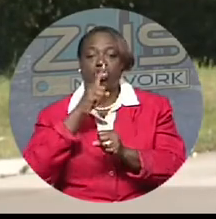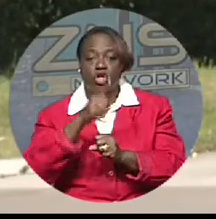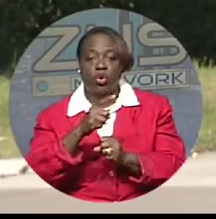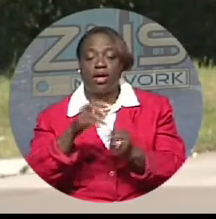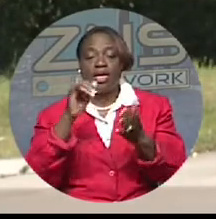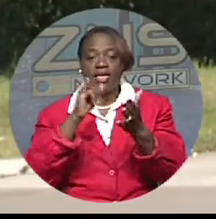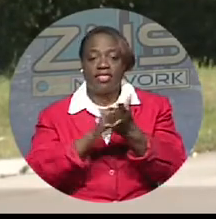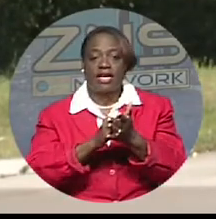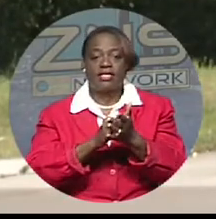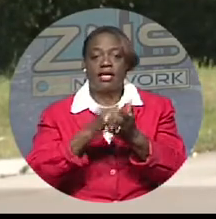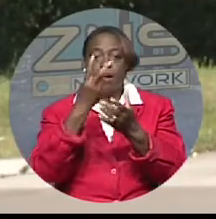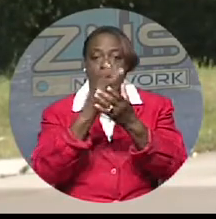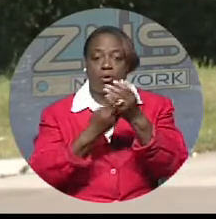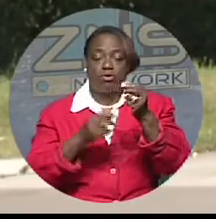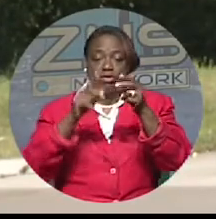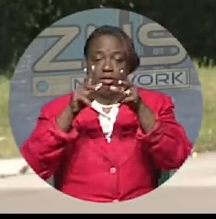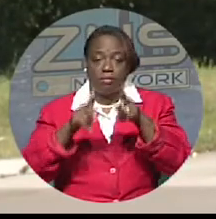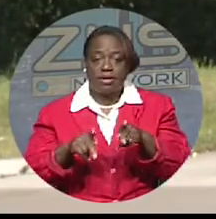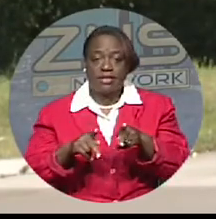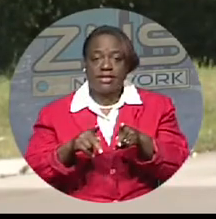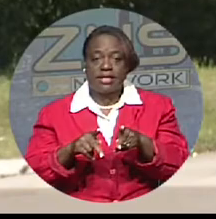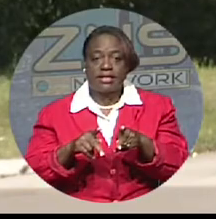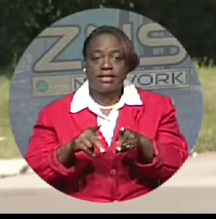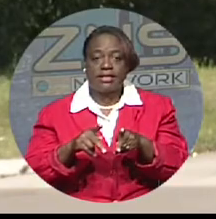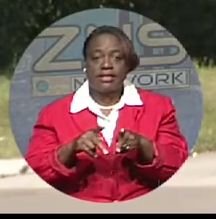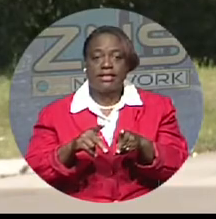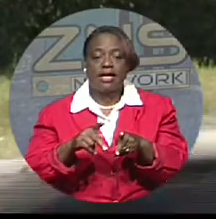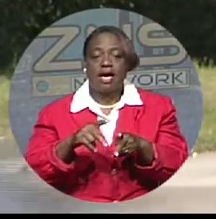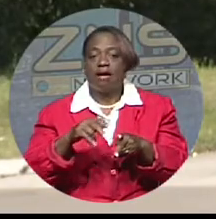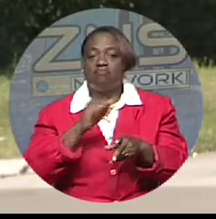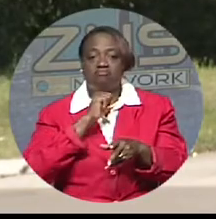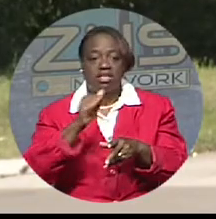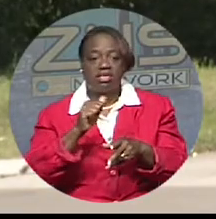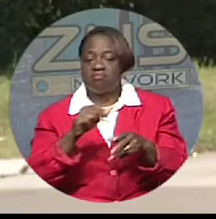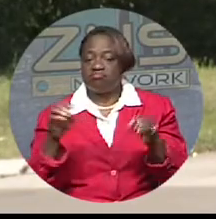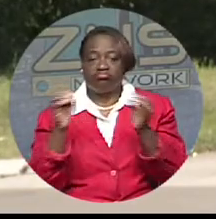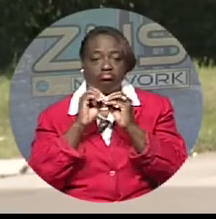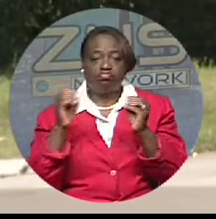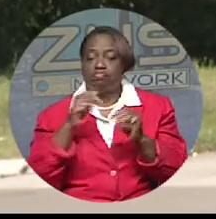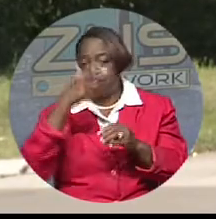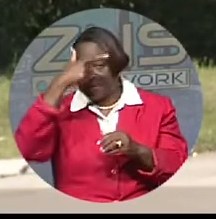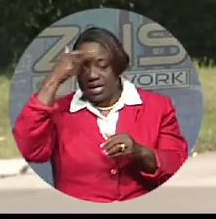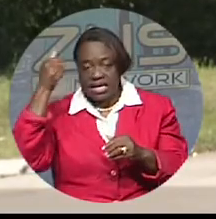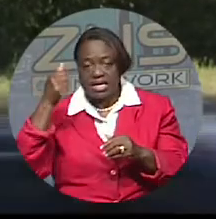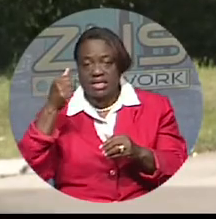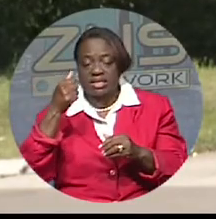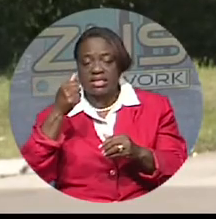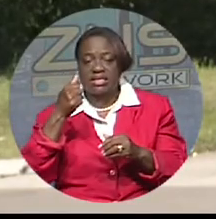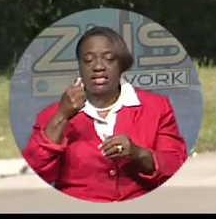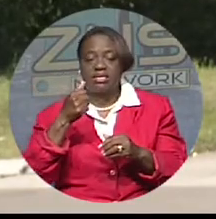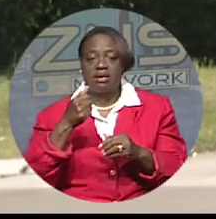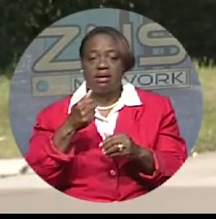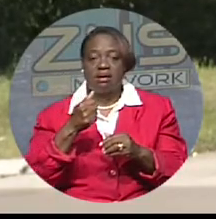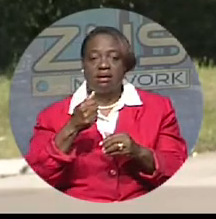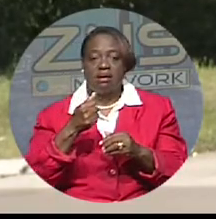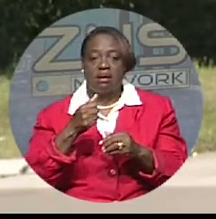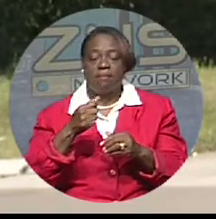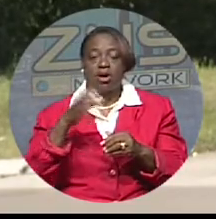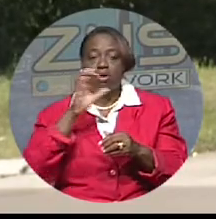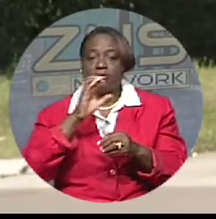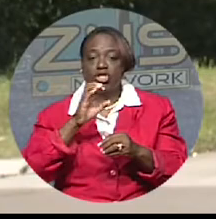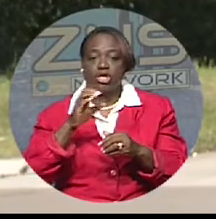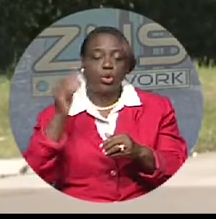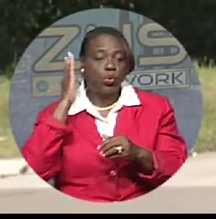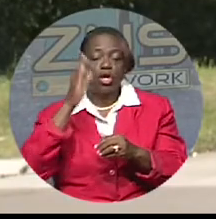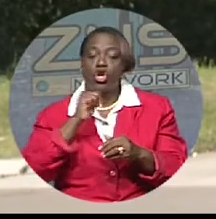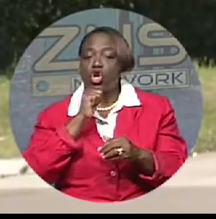and consumers are above board, because he says corruption will not be tolerated, and those who attempt to defraud the system will be forced to